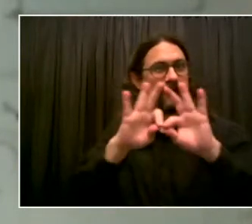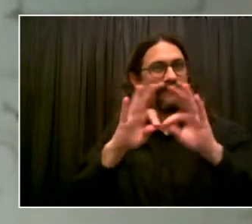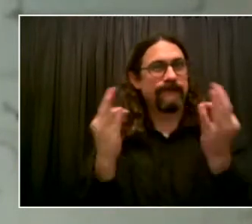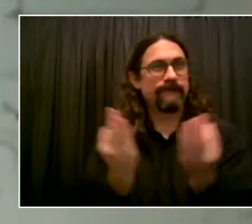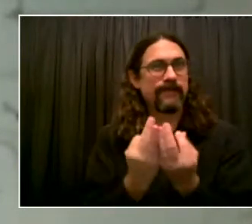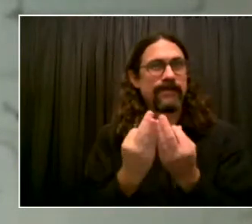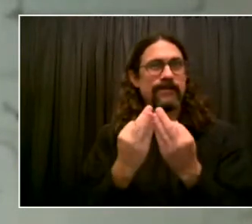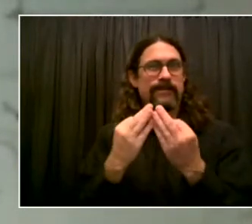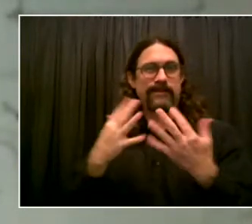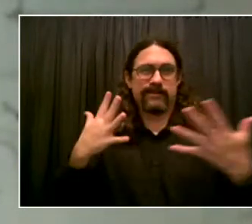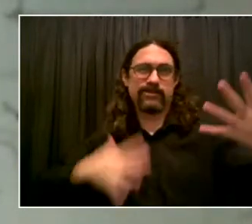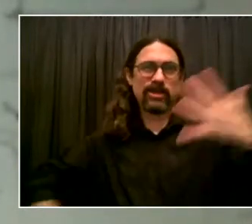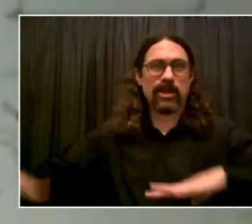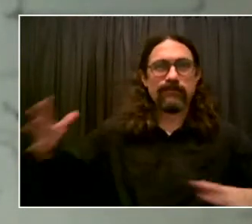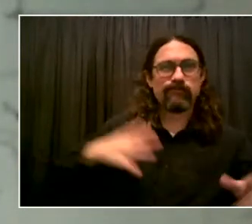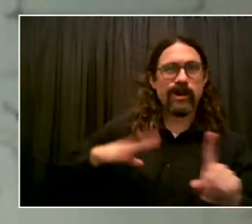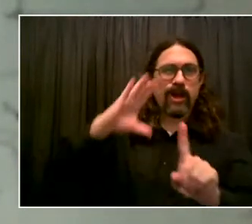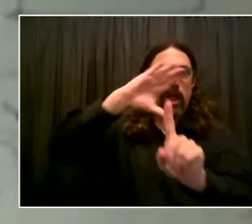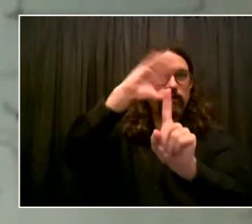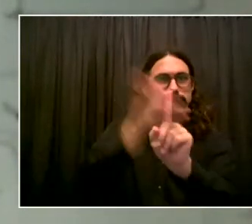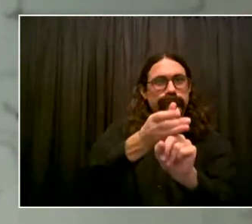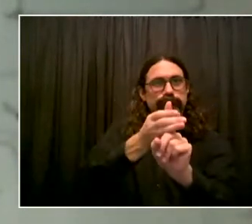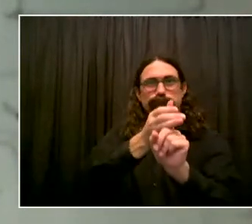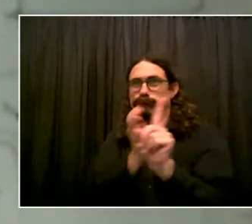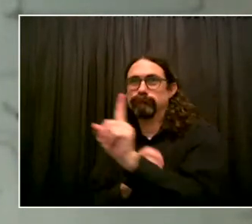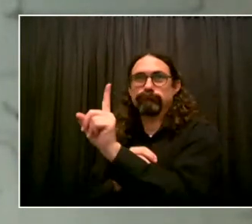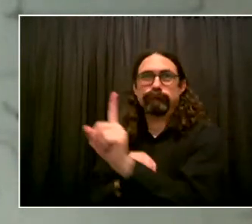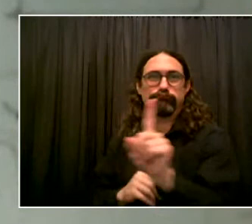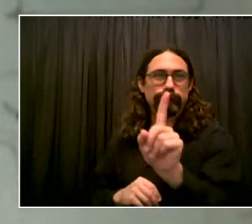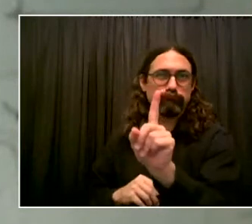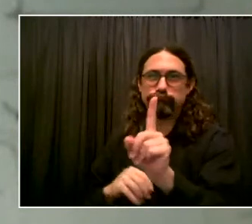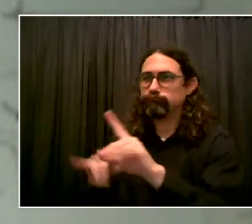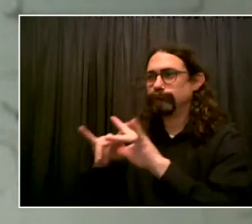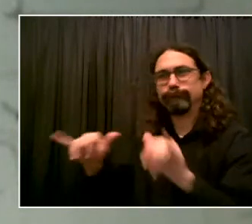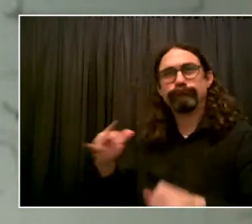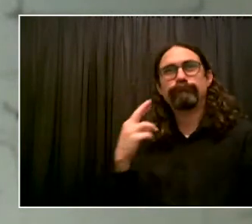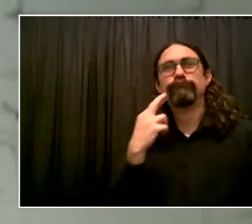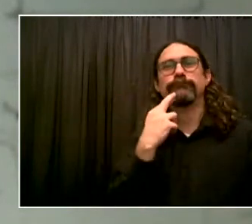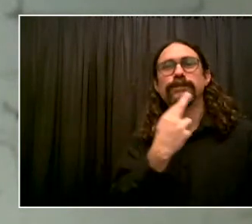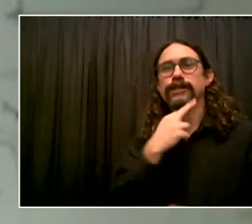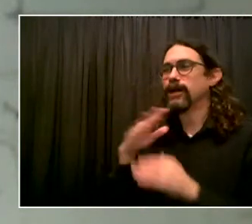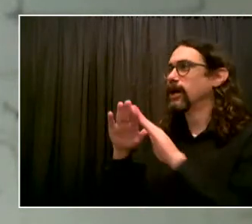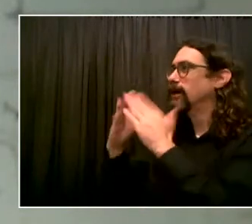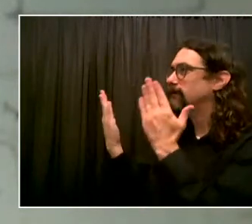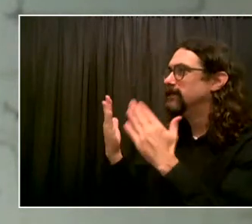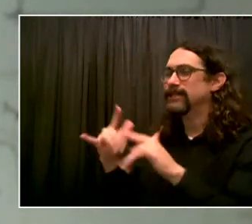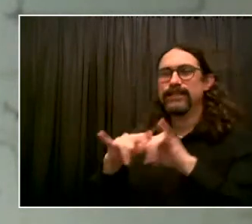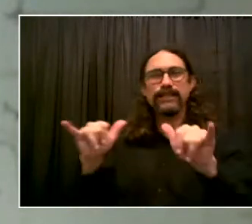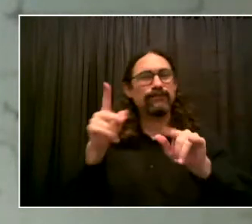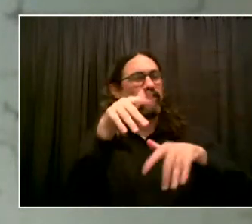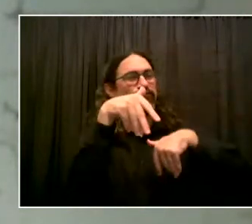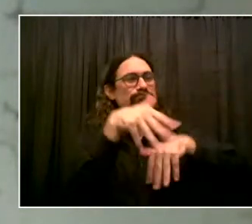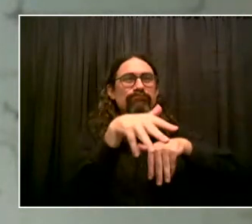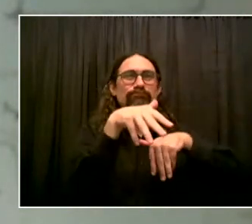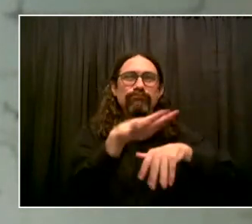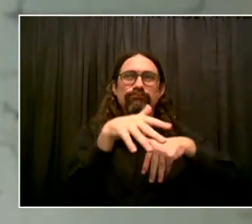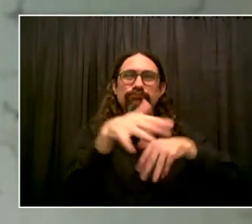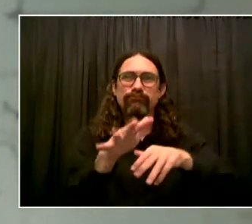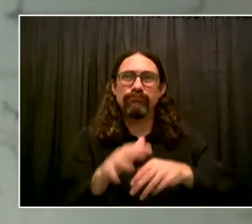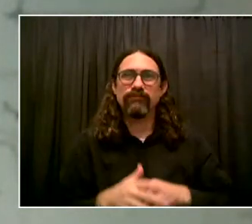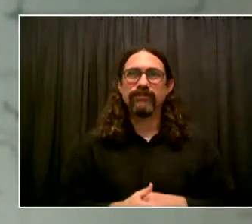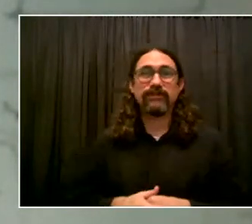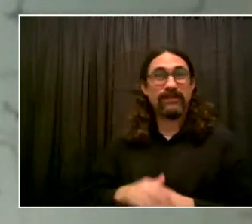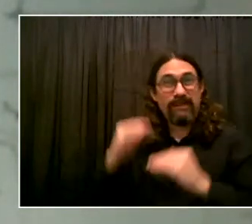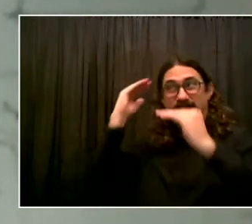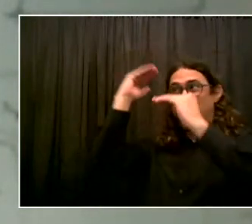stores open, a parade like you can only find in New York, adults in elaborate costumes, at least I think they were